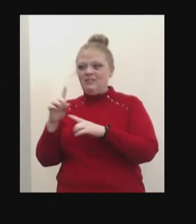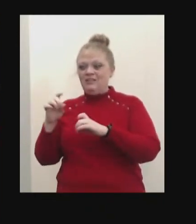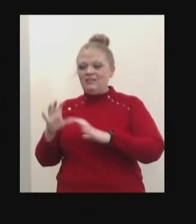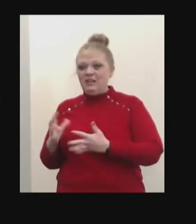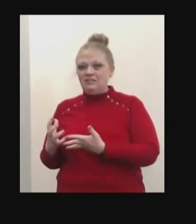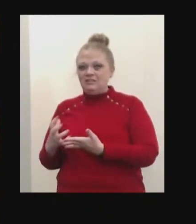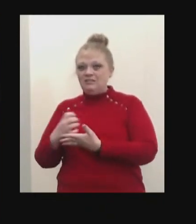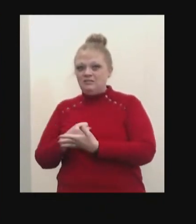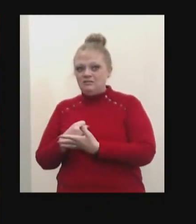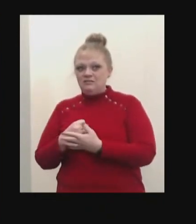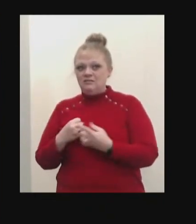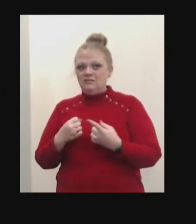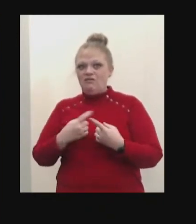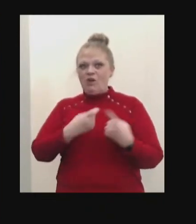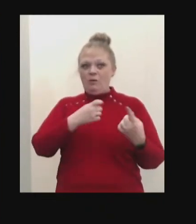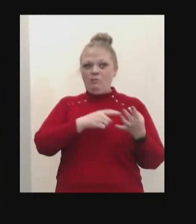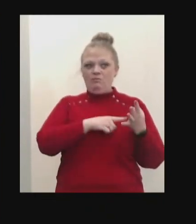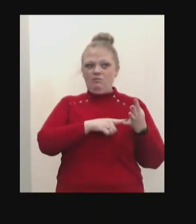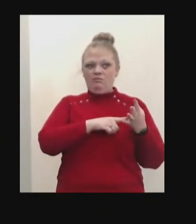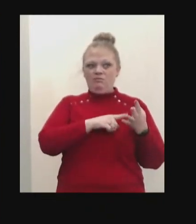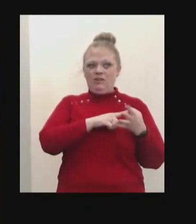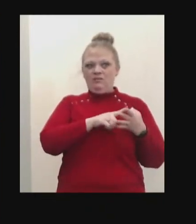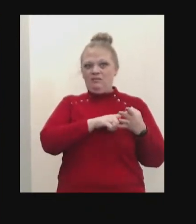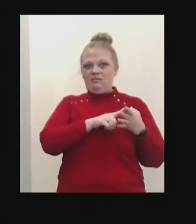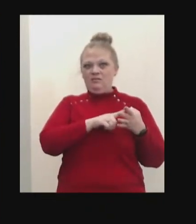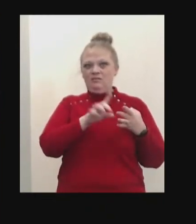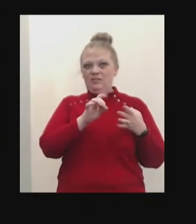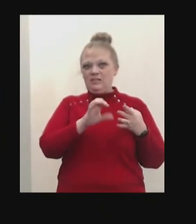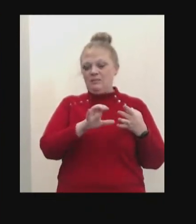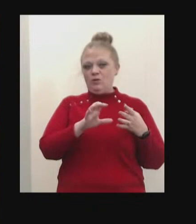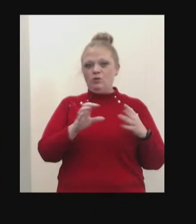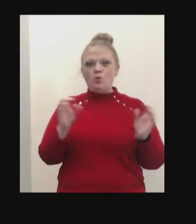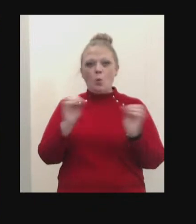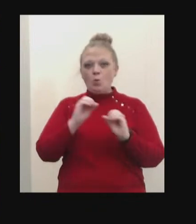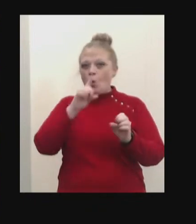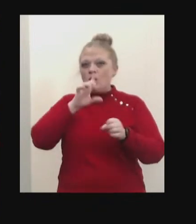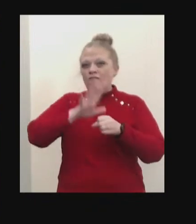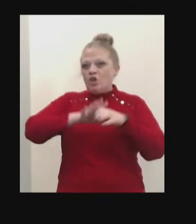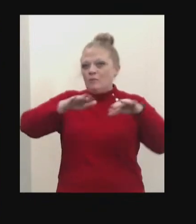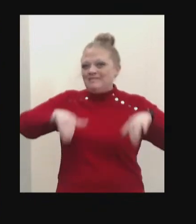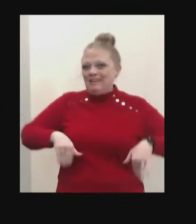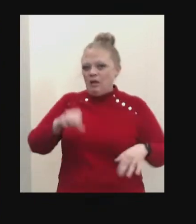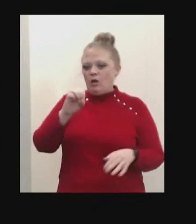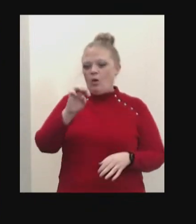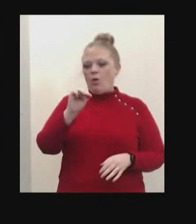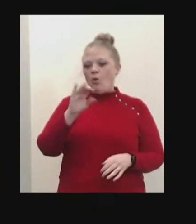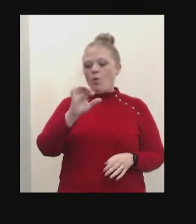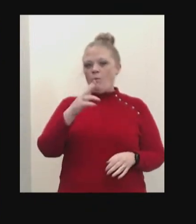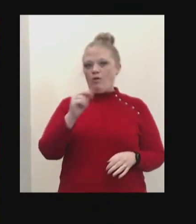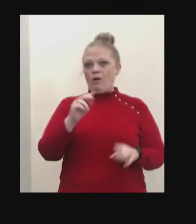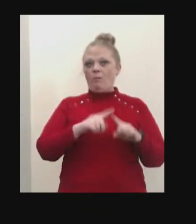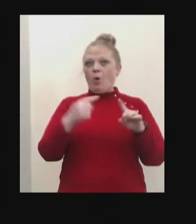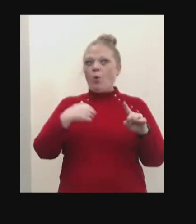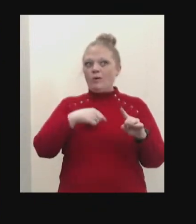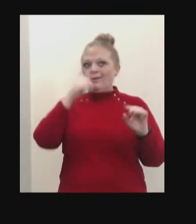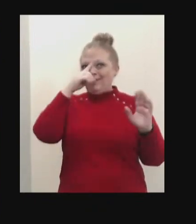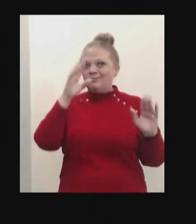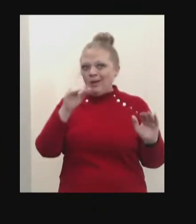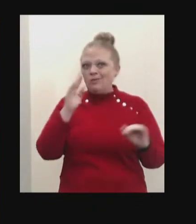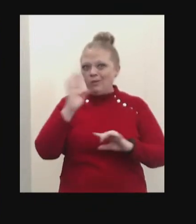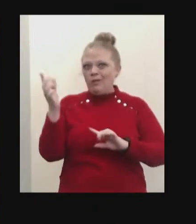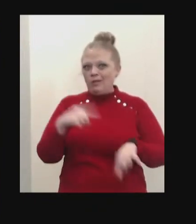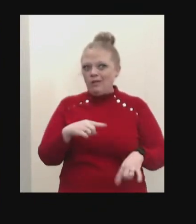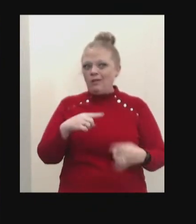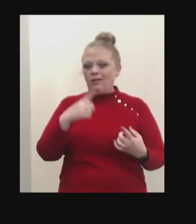we are, as of right now, have received no confirmation that Omicron is here, though we expect it to be here, considering what we're